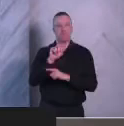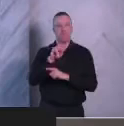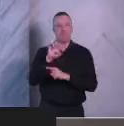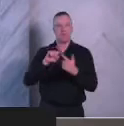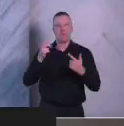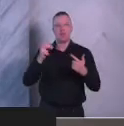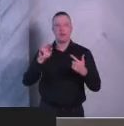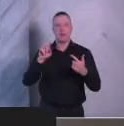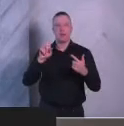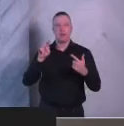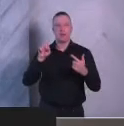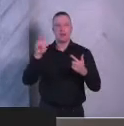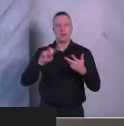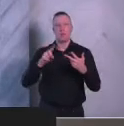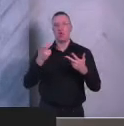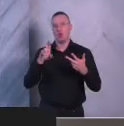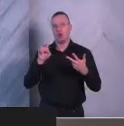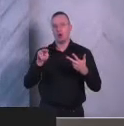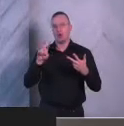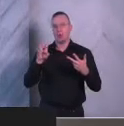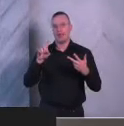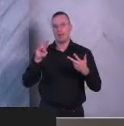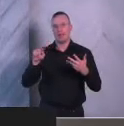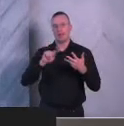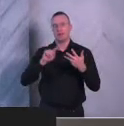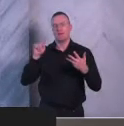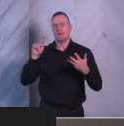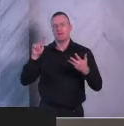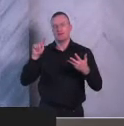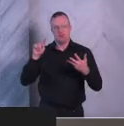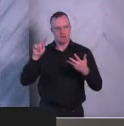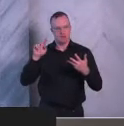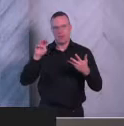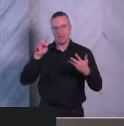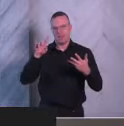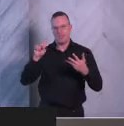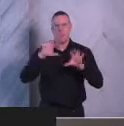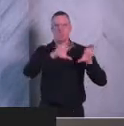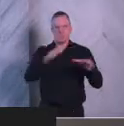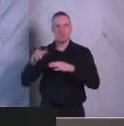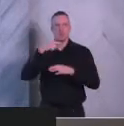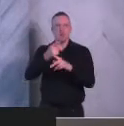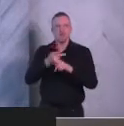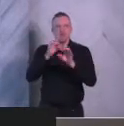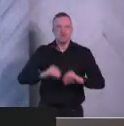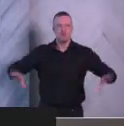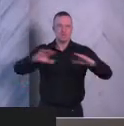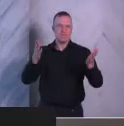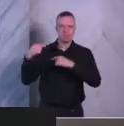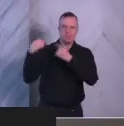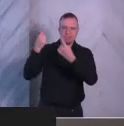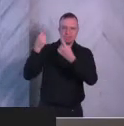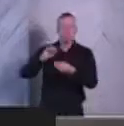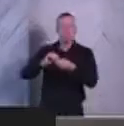the Huron-Wendat, and thank these nations for their care and stewardship over this shared land. Now, we